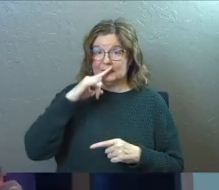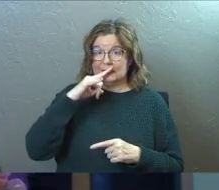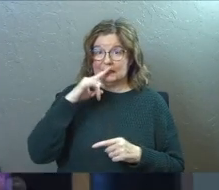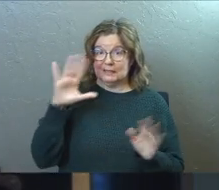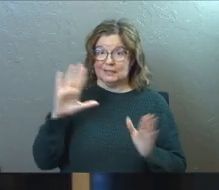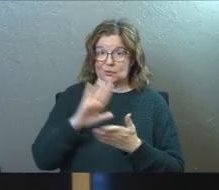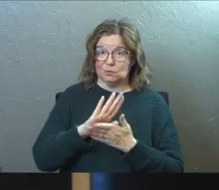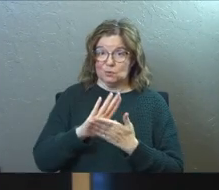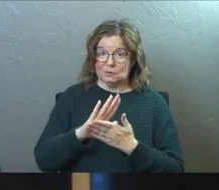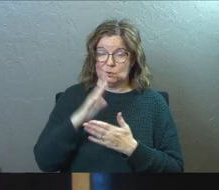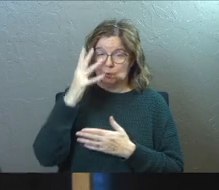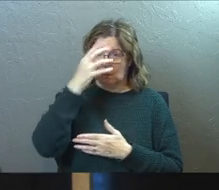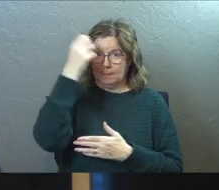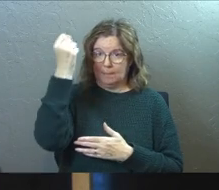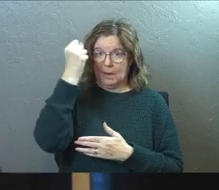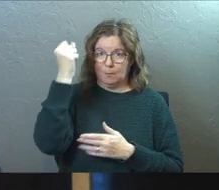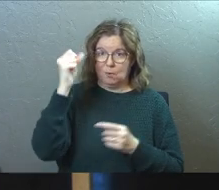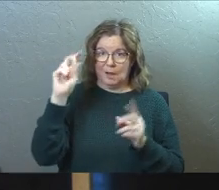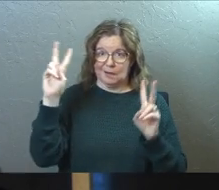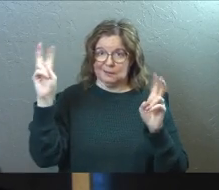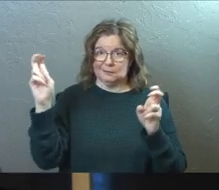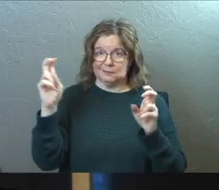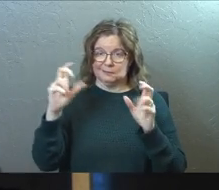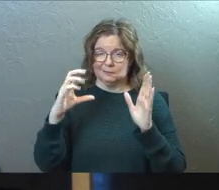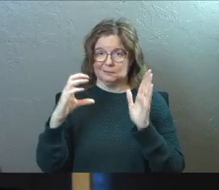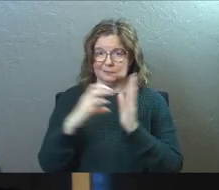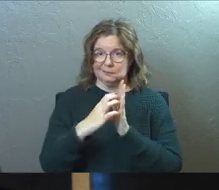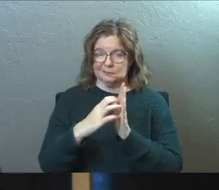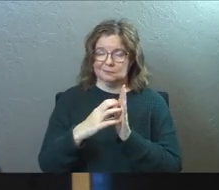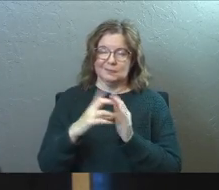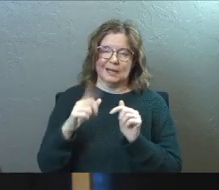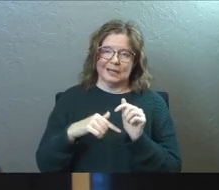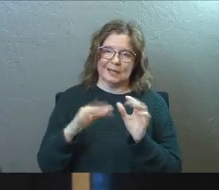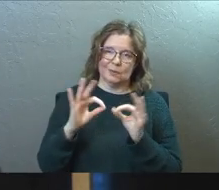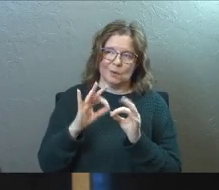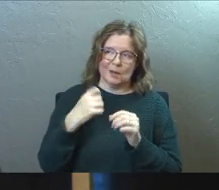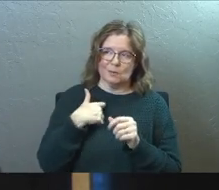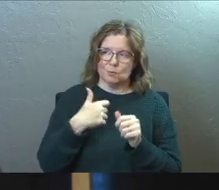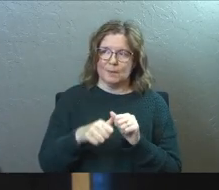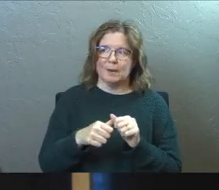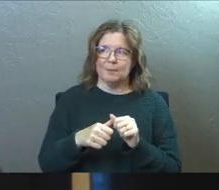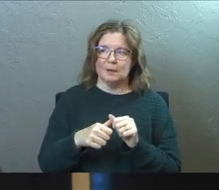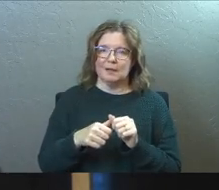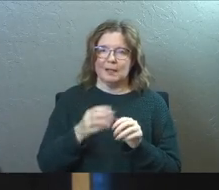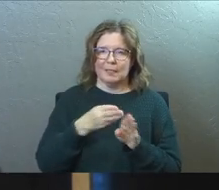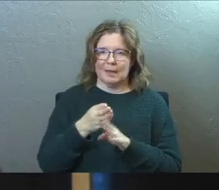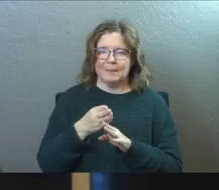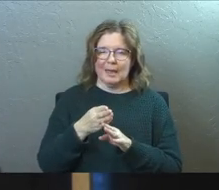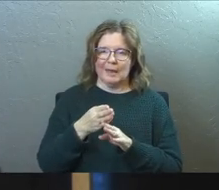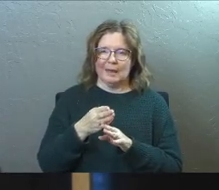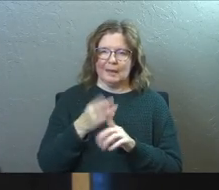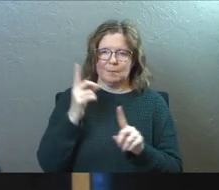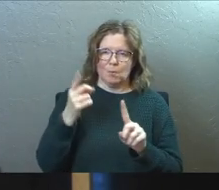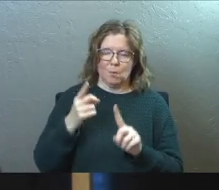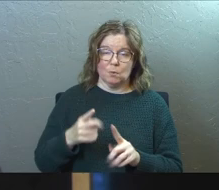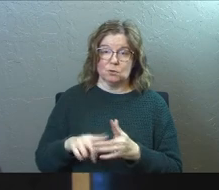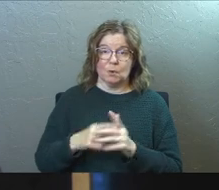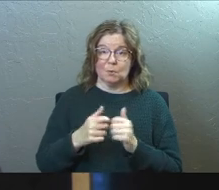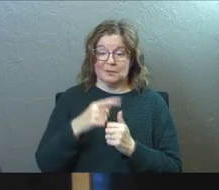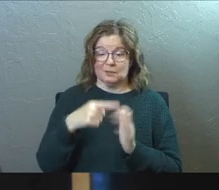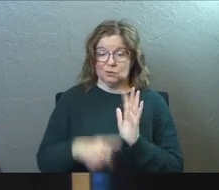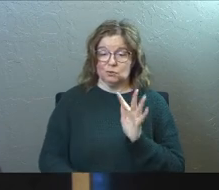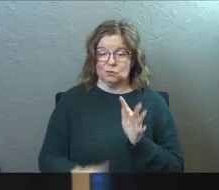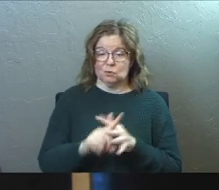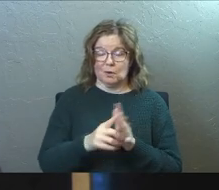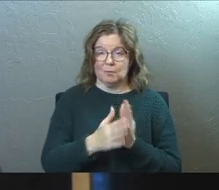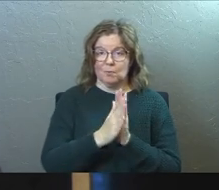in Sunday school, I was asked to memorize this verse. And I can't quote it to you. I just remember the main phrase that it starts with, because this